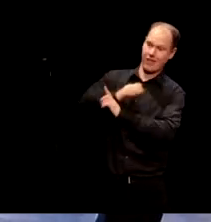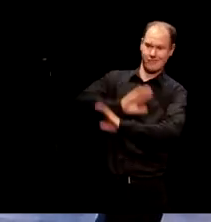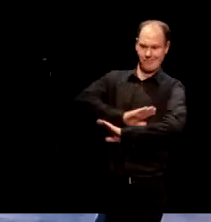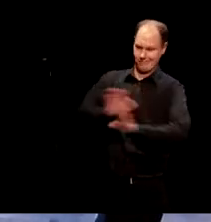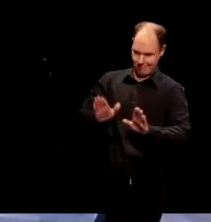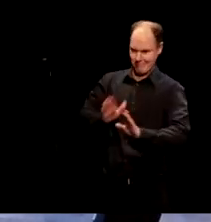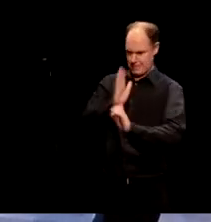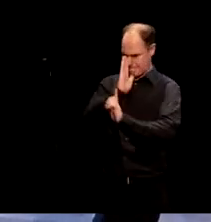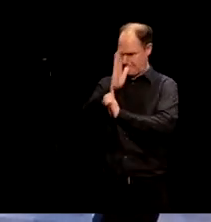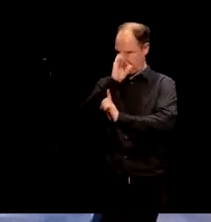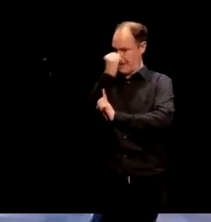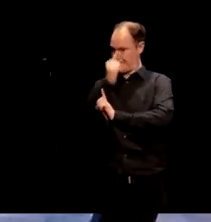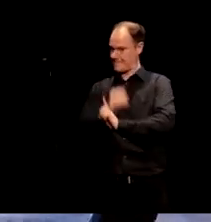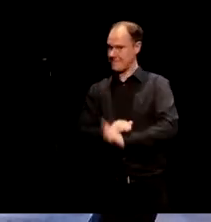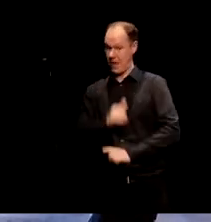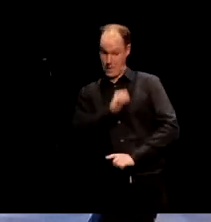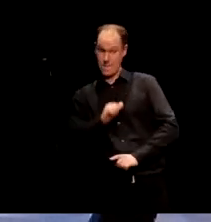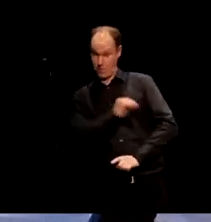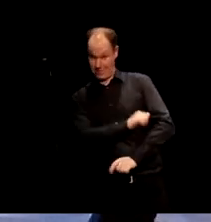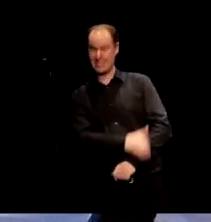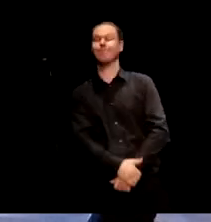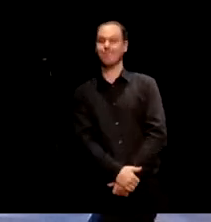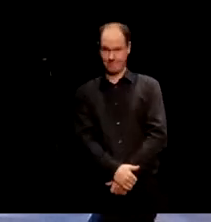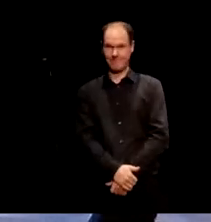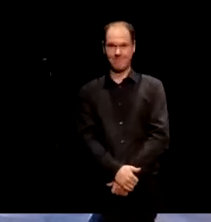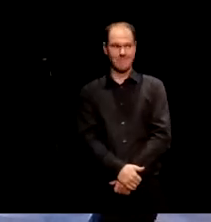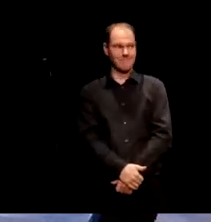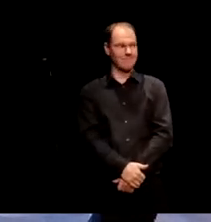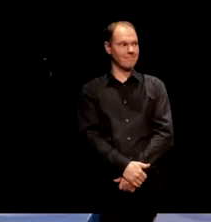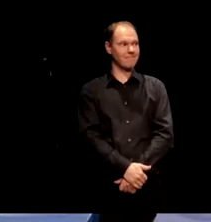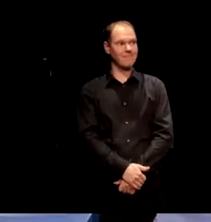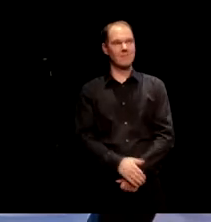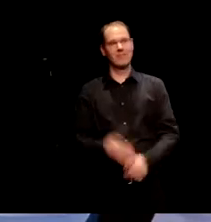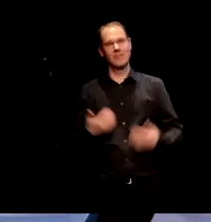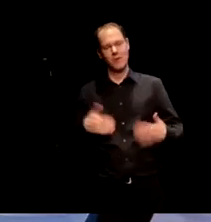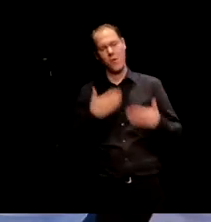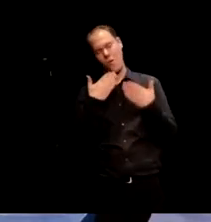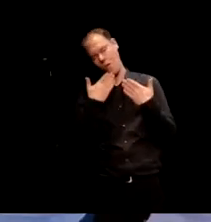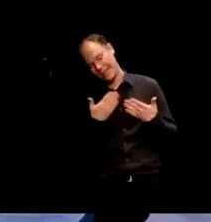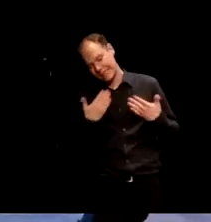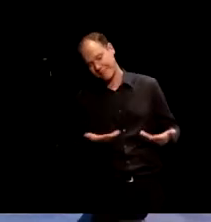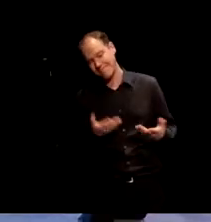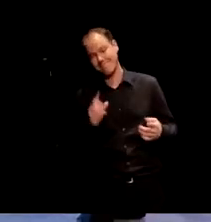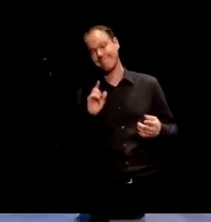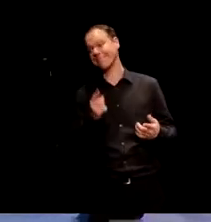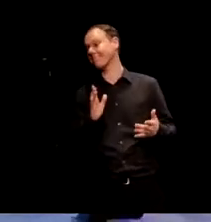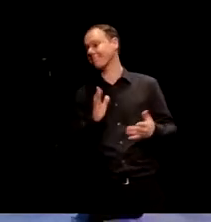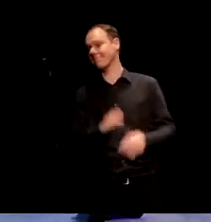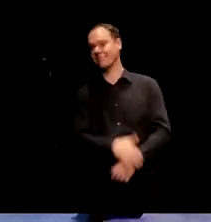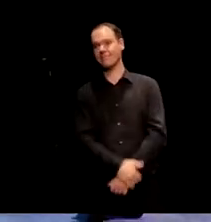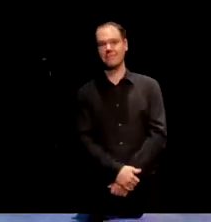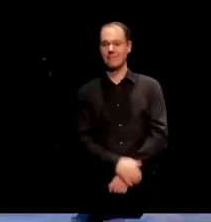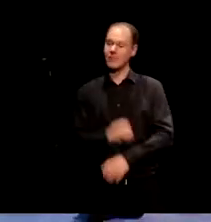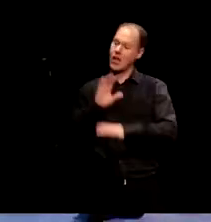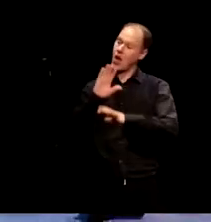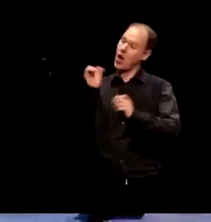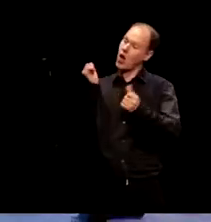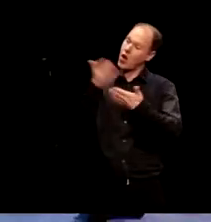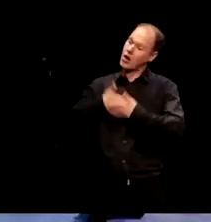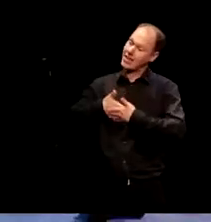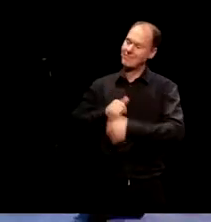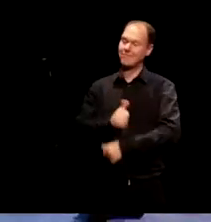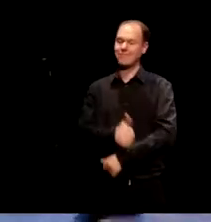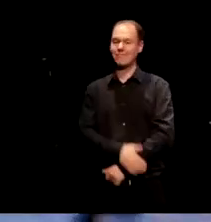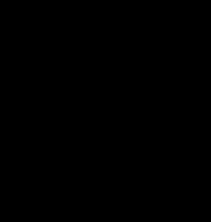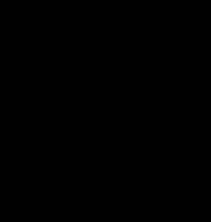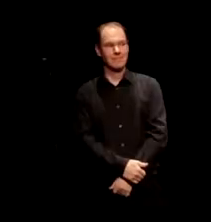right, Myrtle. I promise. I can't ever thank you. Good night, dear.